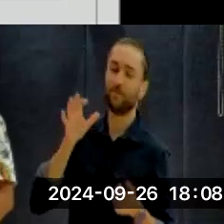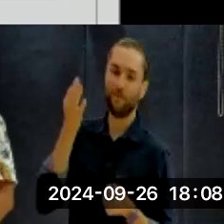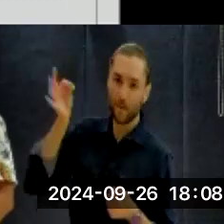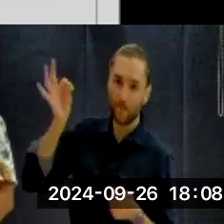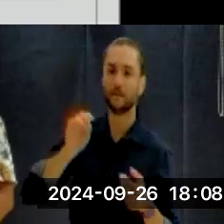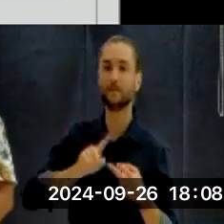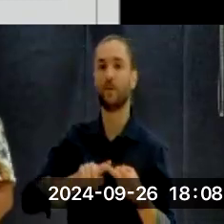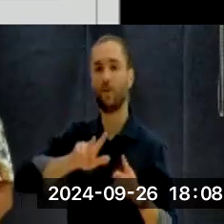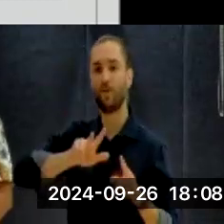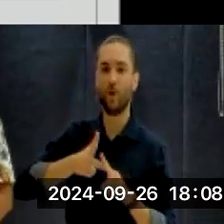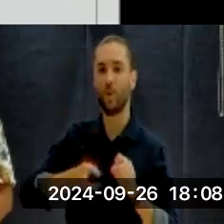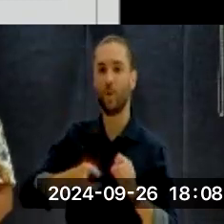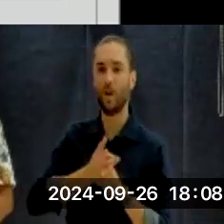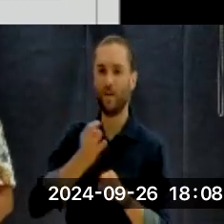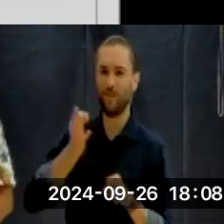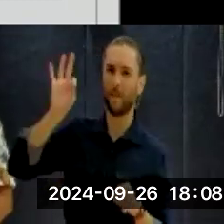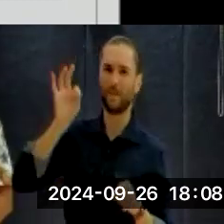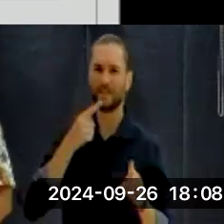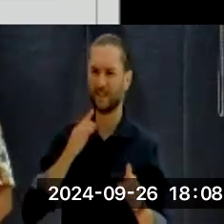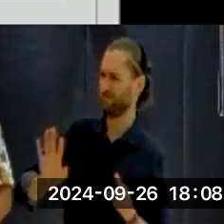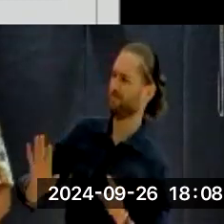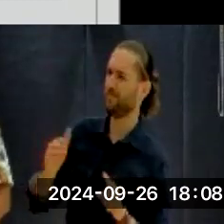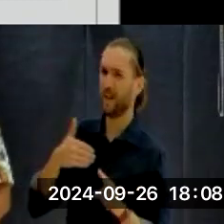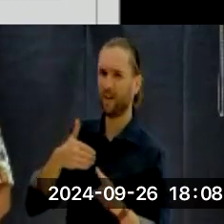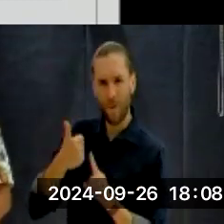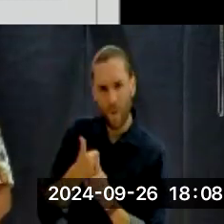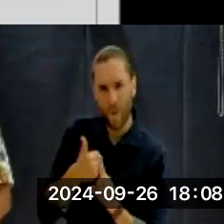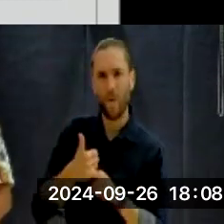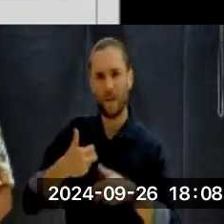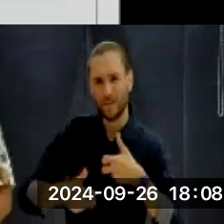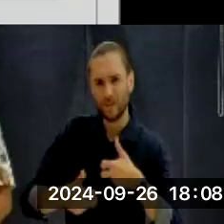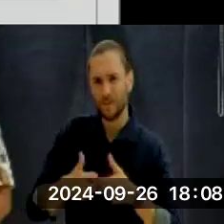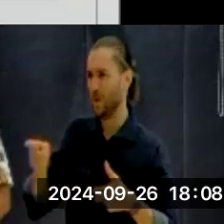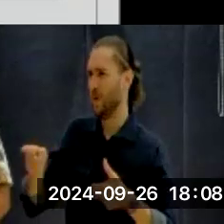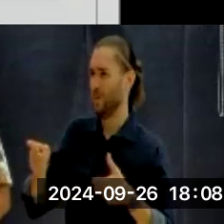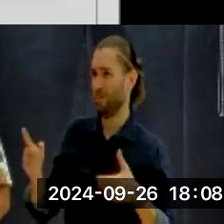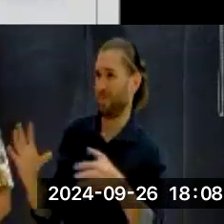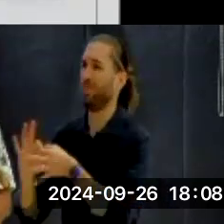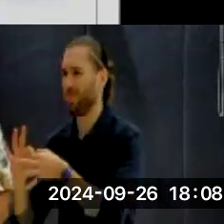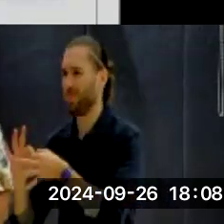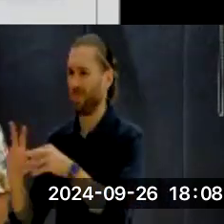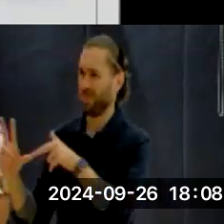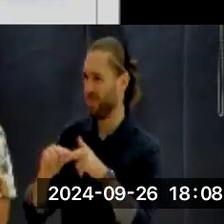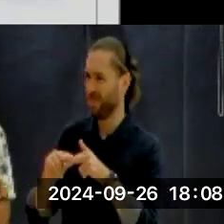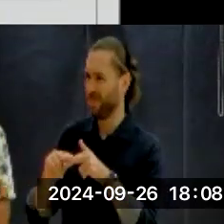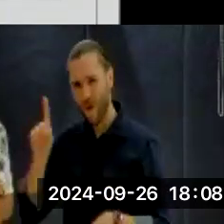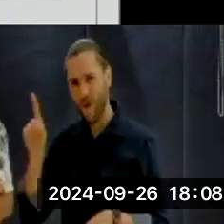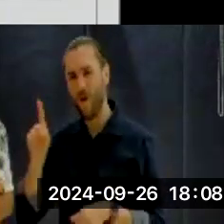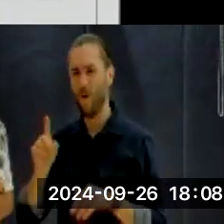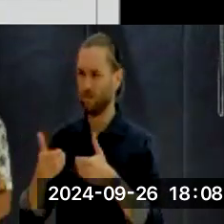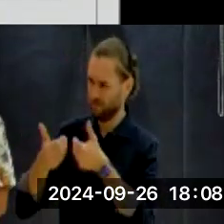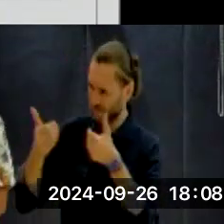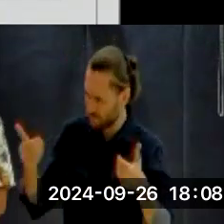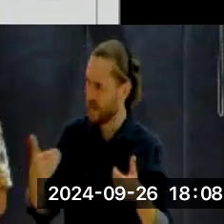we have our own issues that are very particular to our communities, and you need to incorporate that. You can't just always be taking us for granted. And